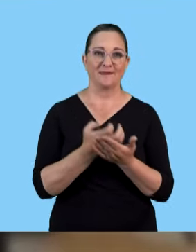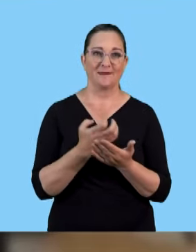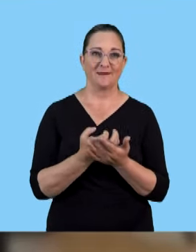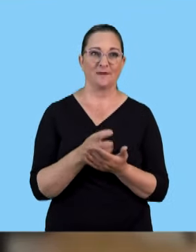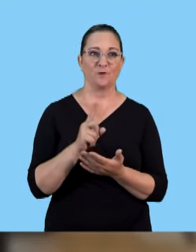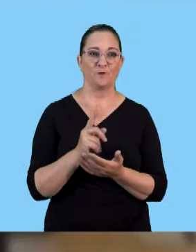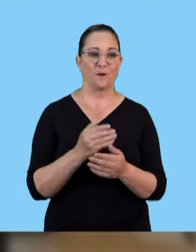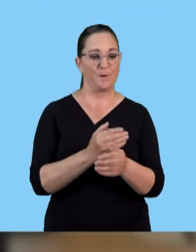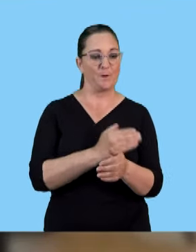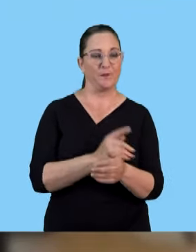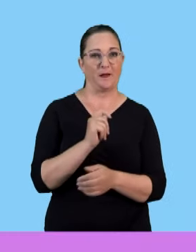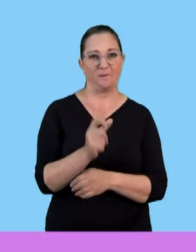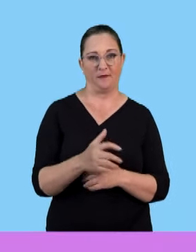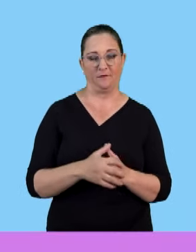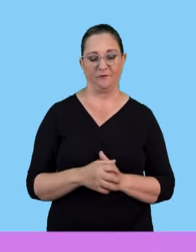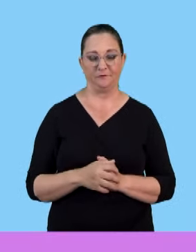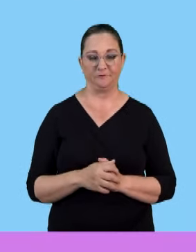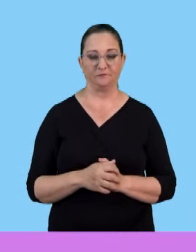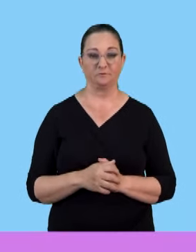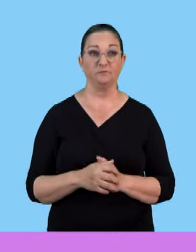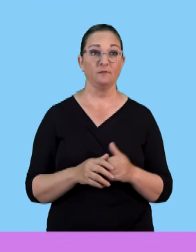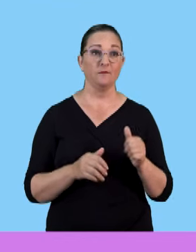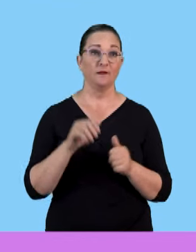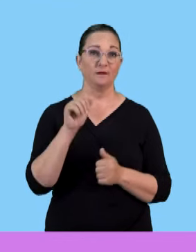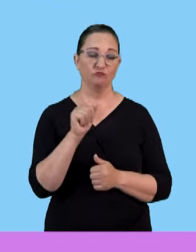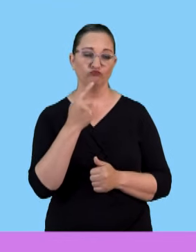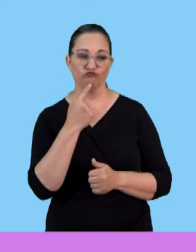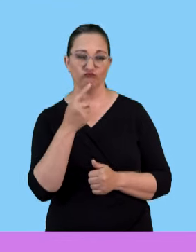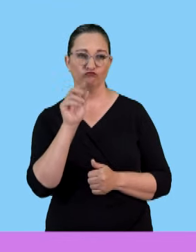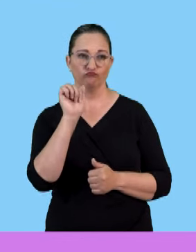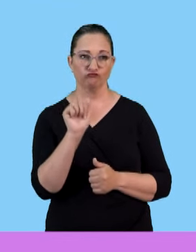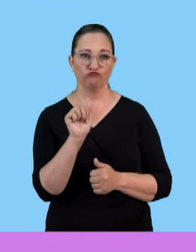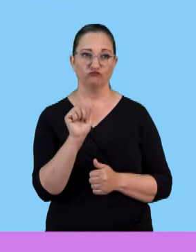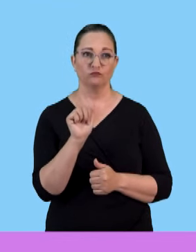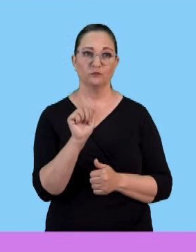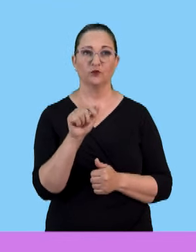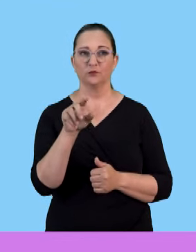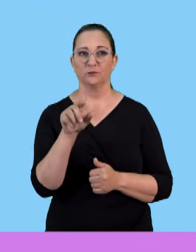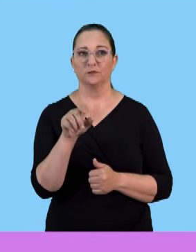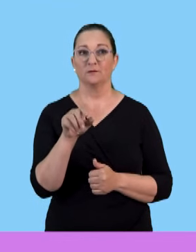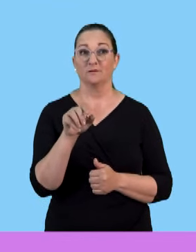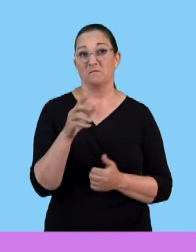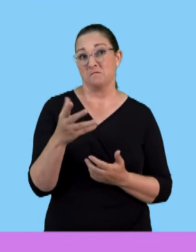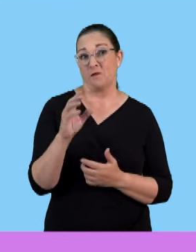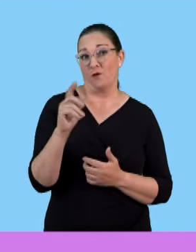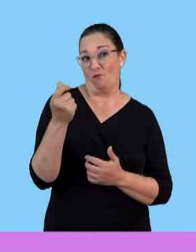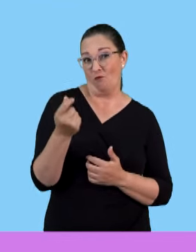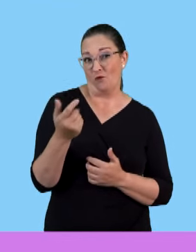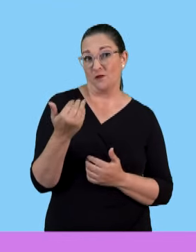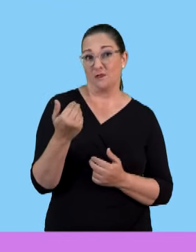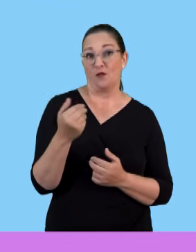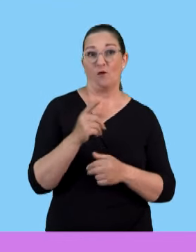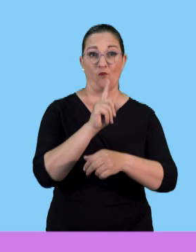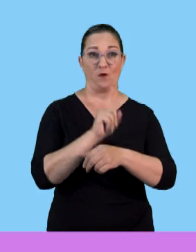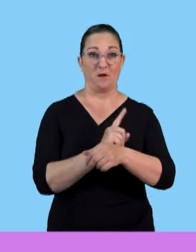us look at the first example, the prepaid. So for a prepaid, for number A, looking at number A, if a cost of